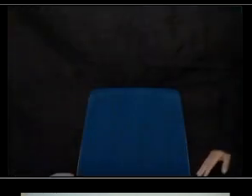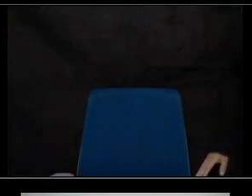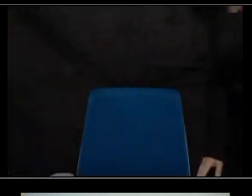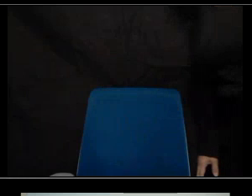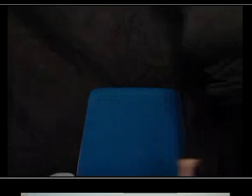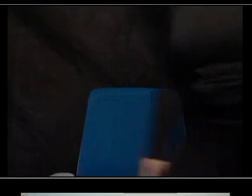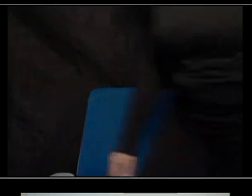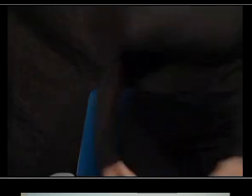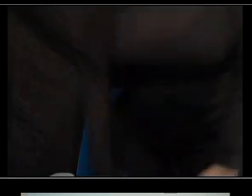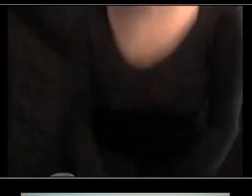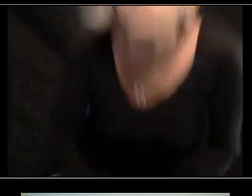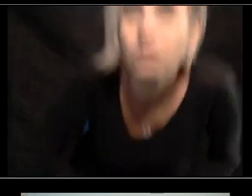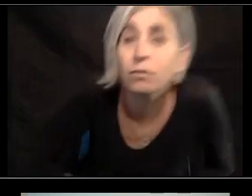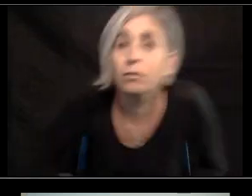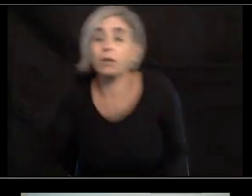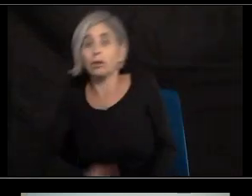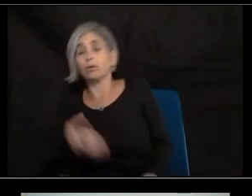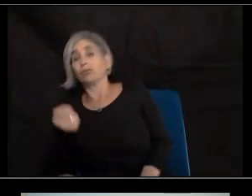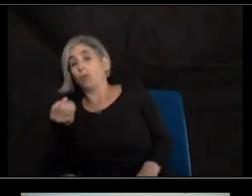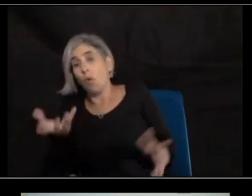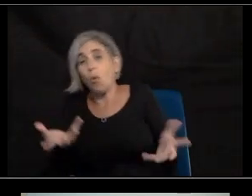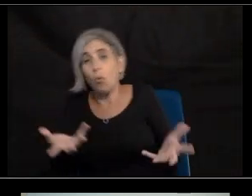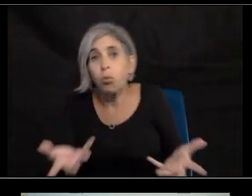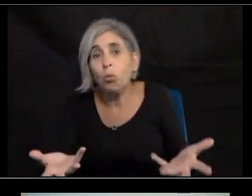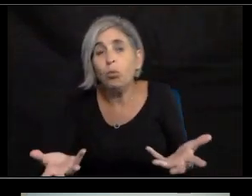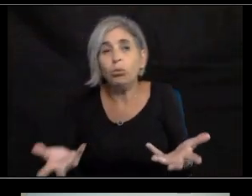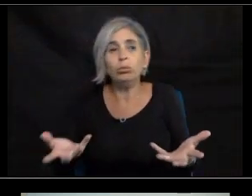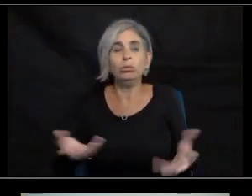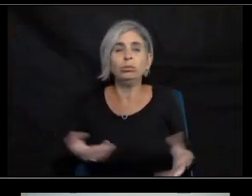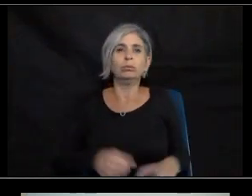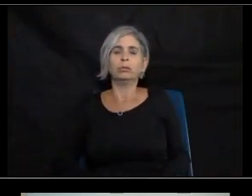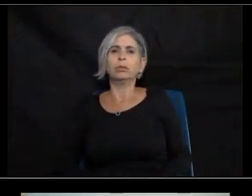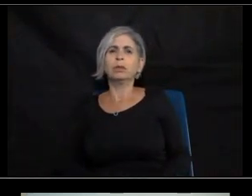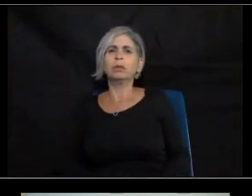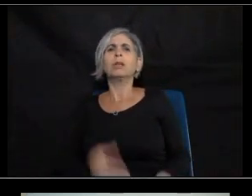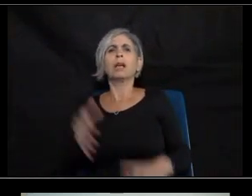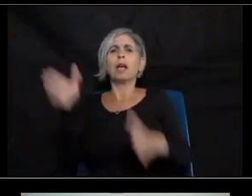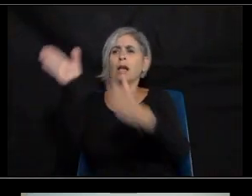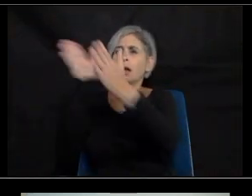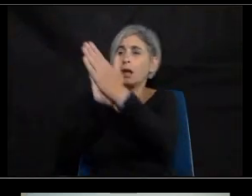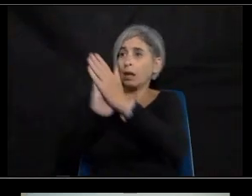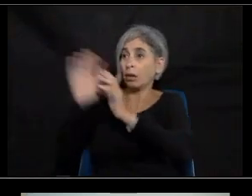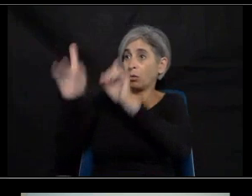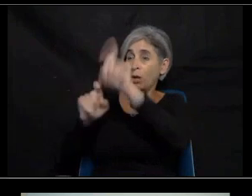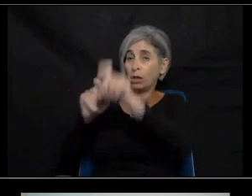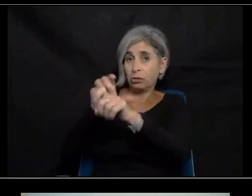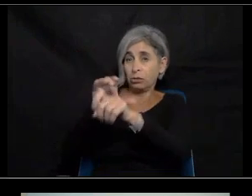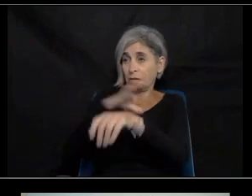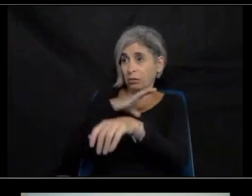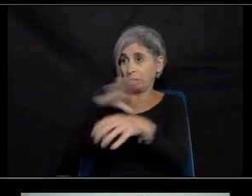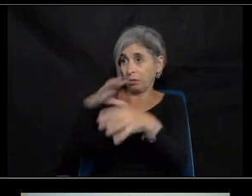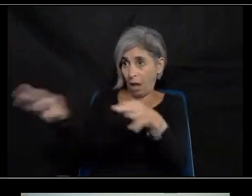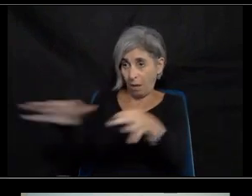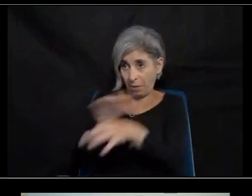So I guess I'll ask the commission if they have any questions or comments, and then I'll